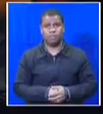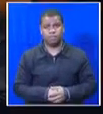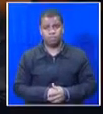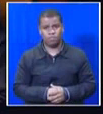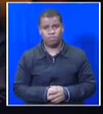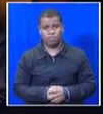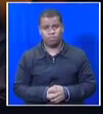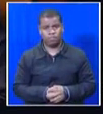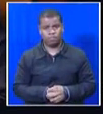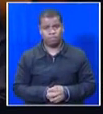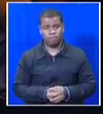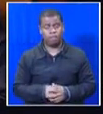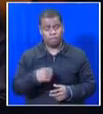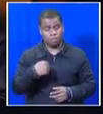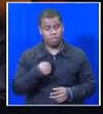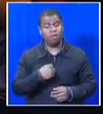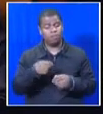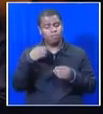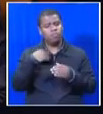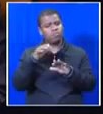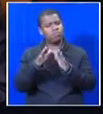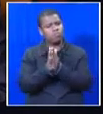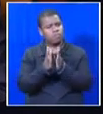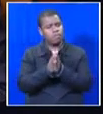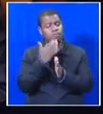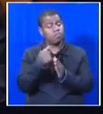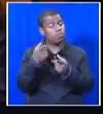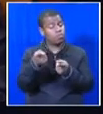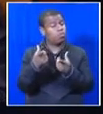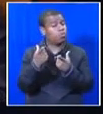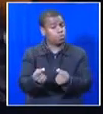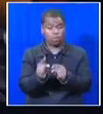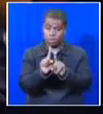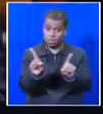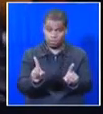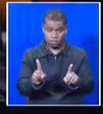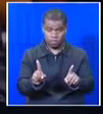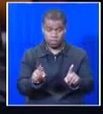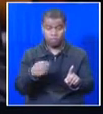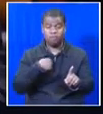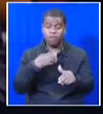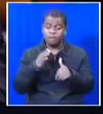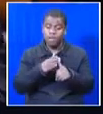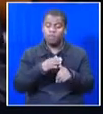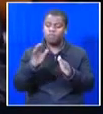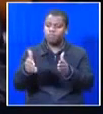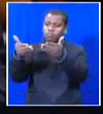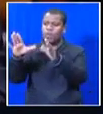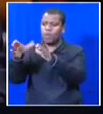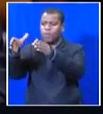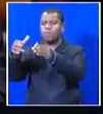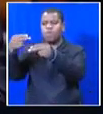do wish that we do not go into that direction because I would like us, I'm going to refer firstly this thing to the Chief Whip's